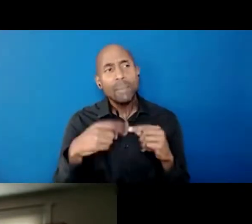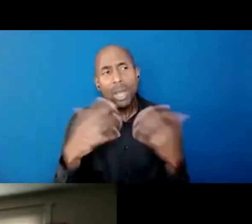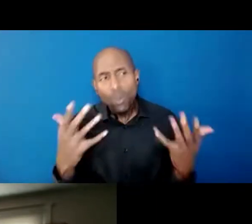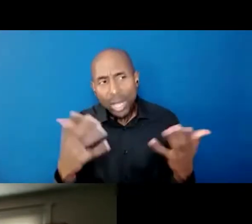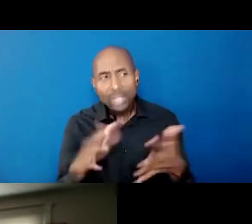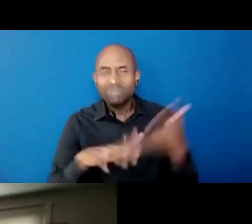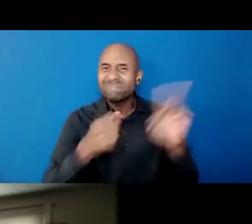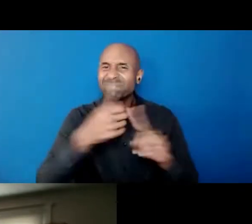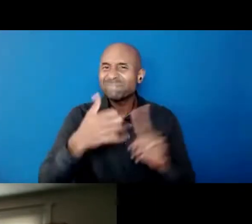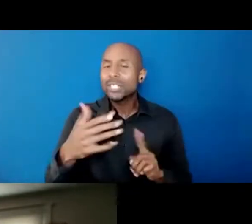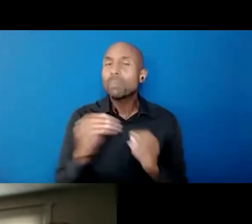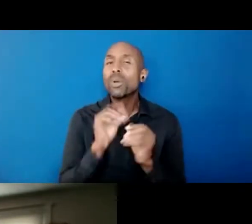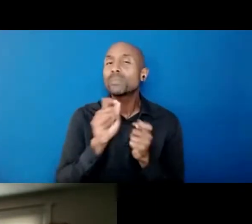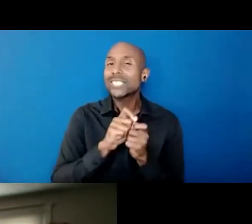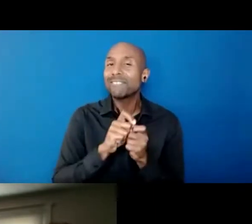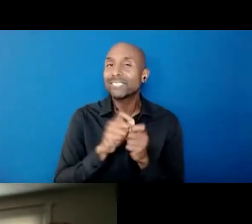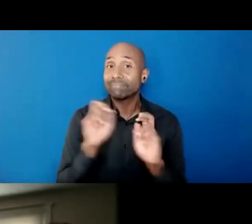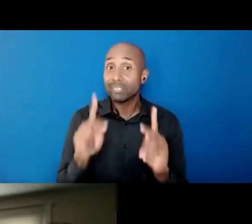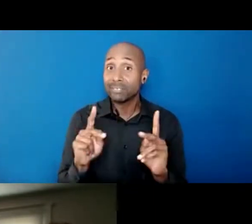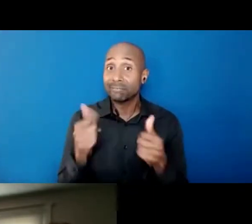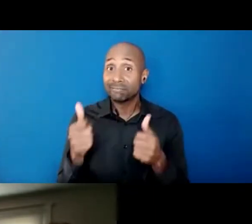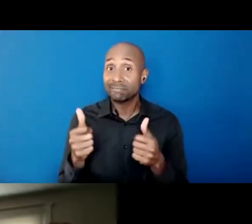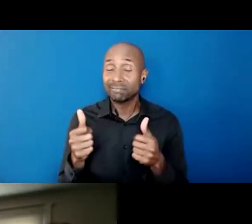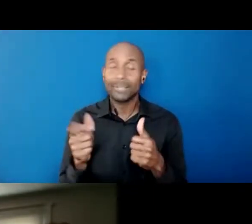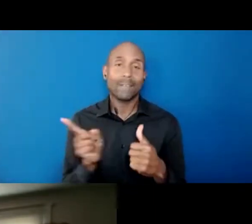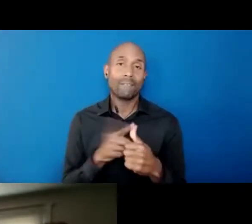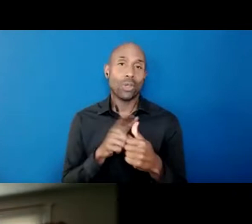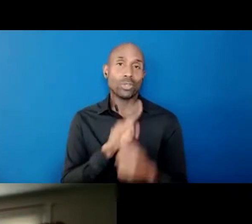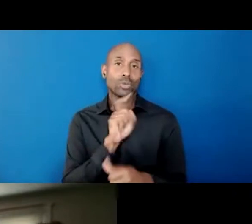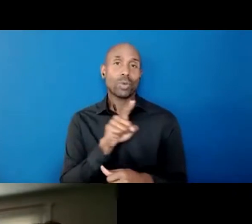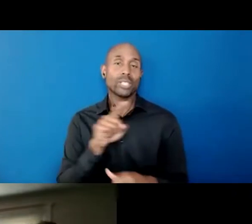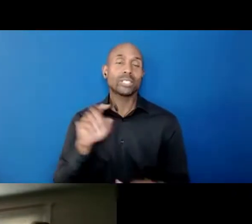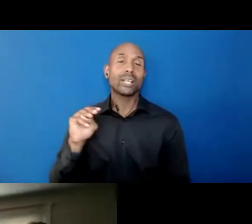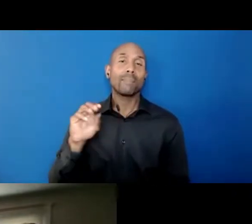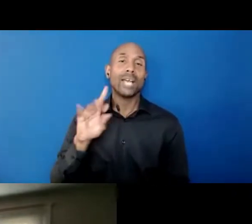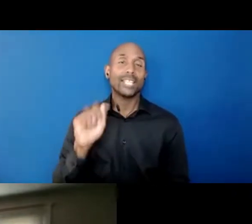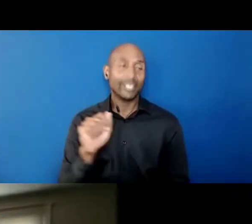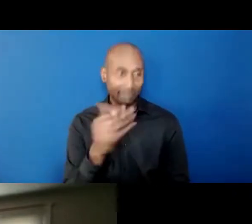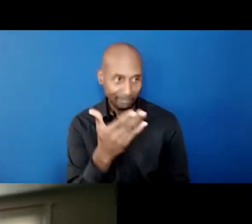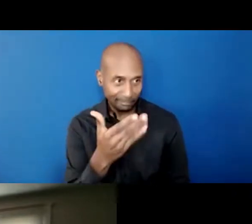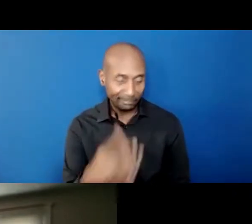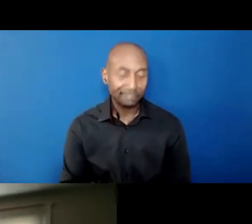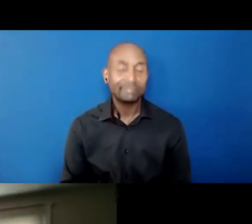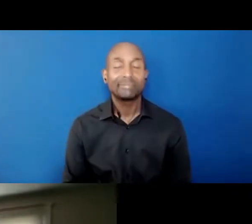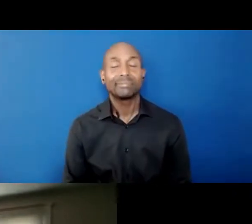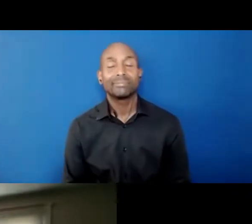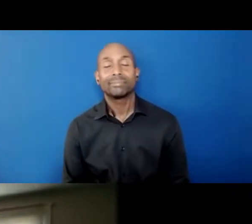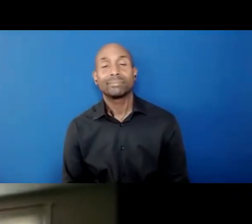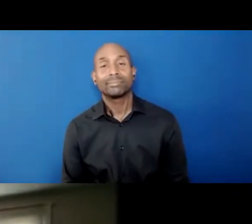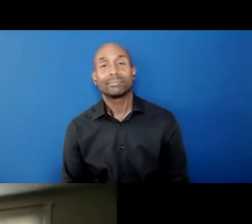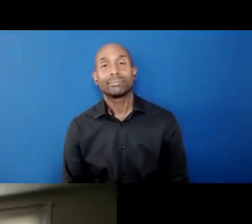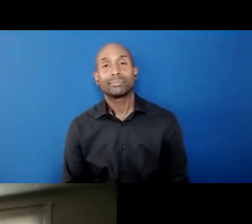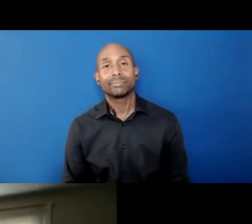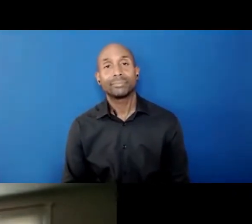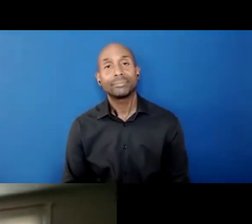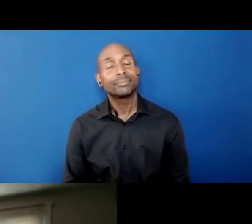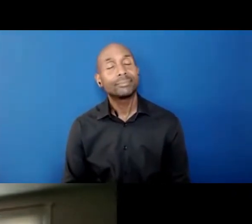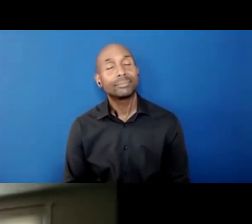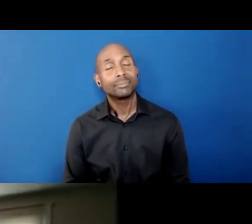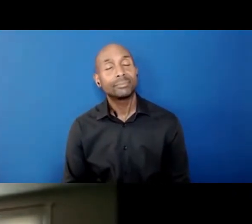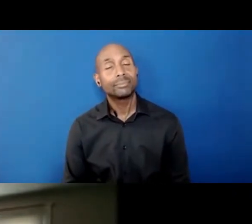first question to Monica. And I'm talking about sort of building disability inclusion in